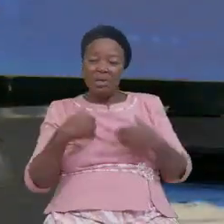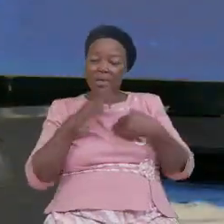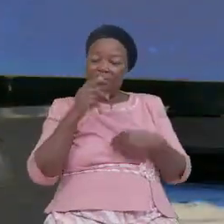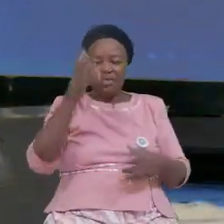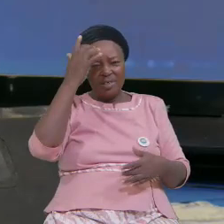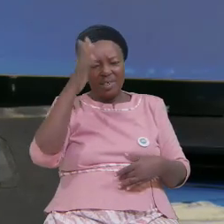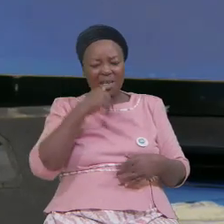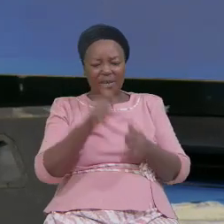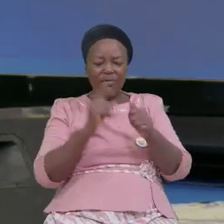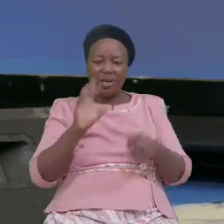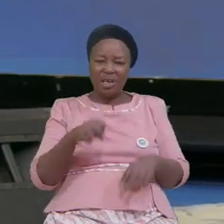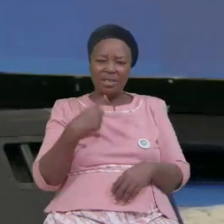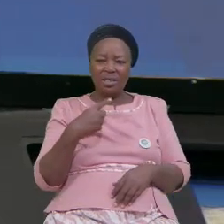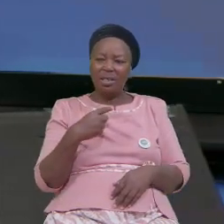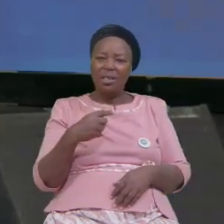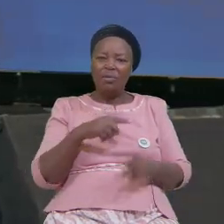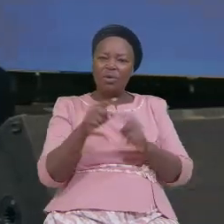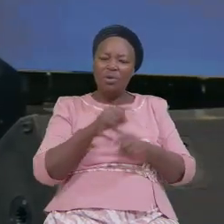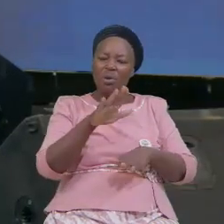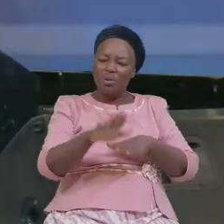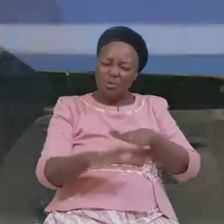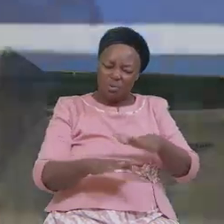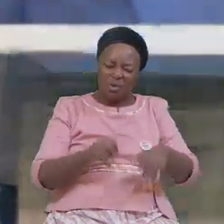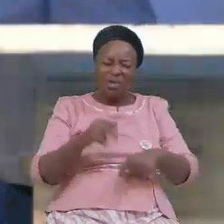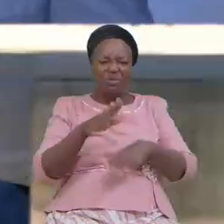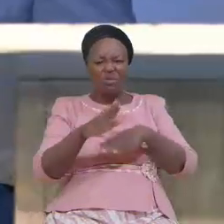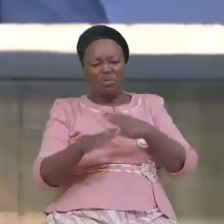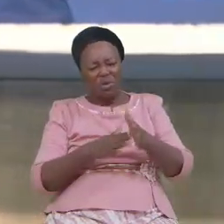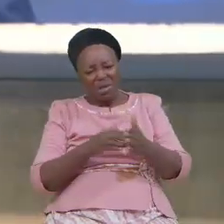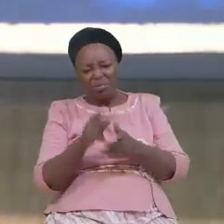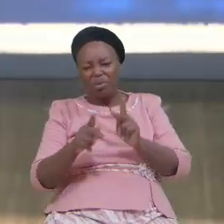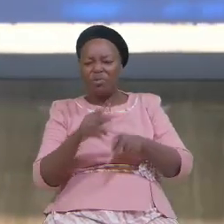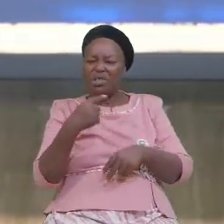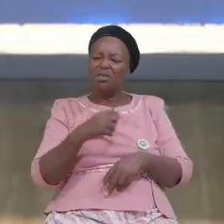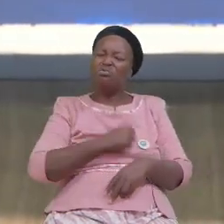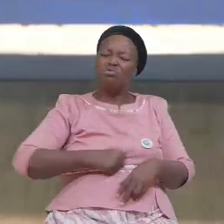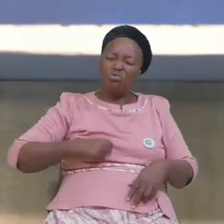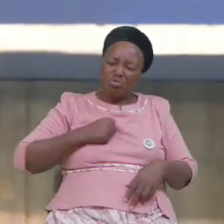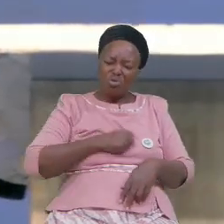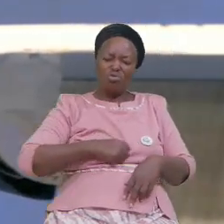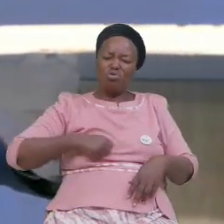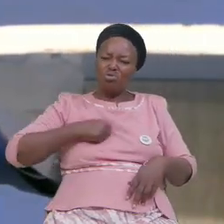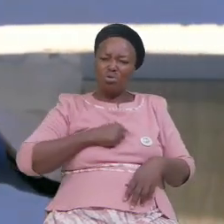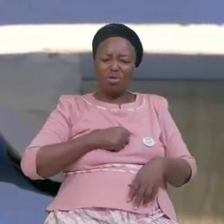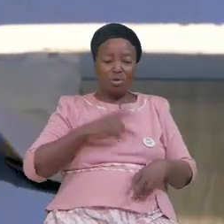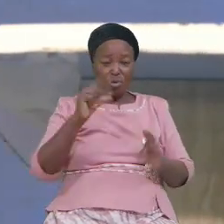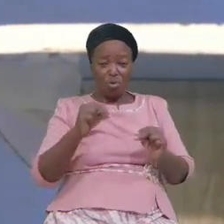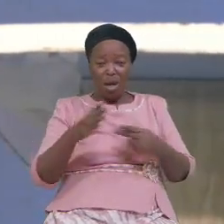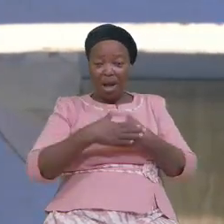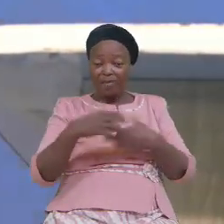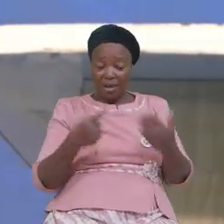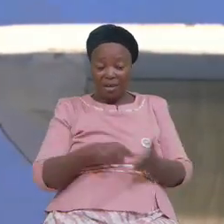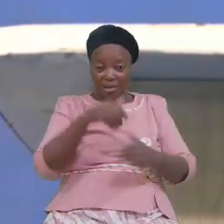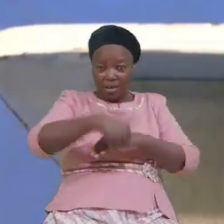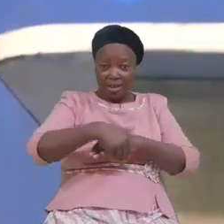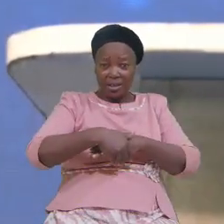can tell. And when you are walking the way you are, they're saying, sorry, sorry, sorry. But no, after tonight, all those